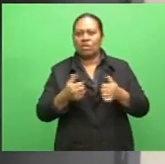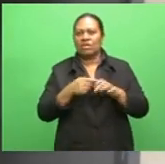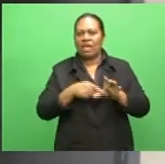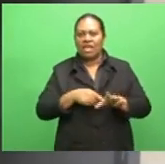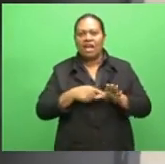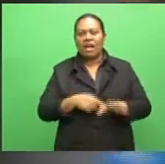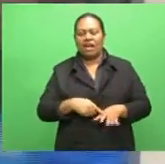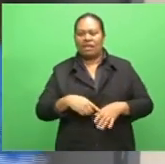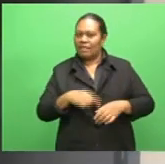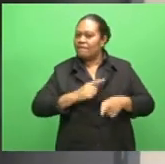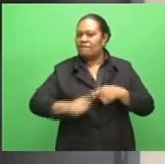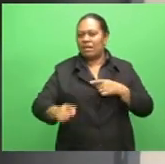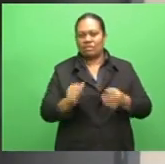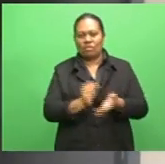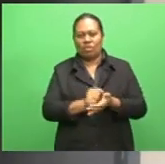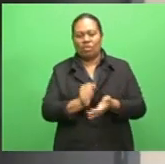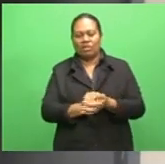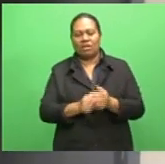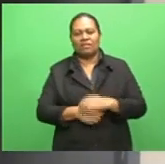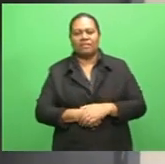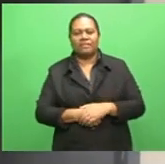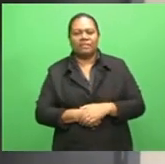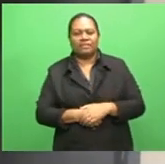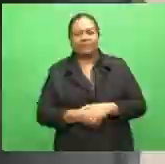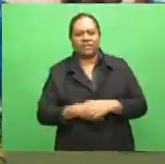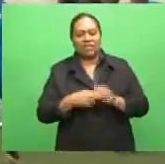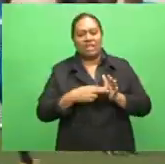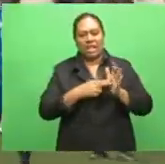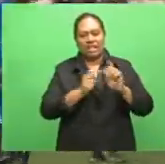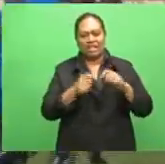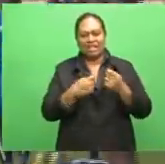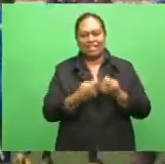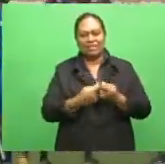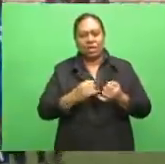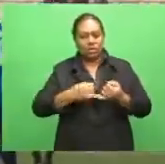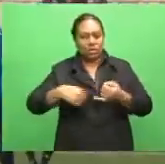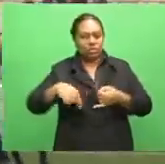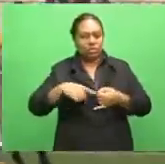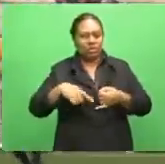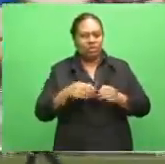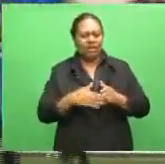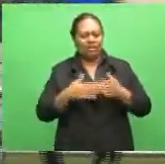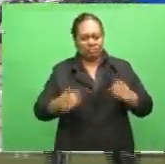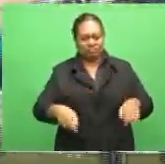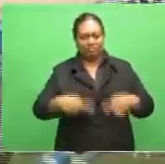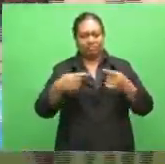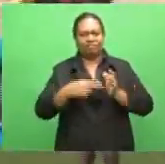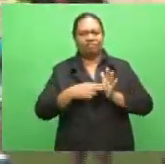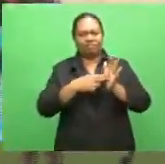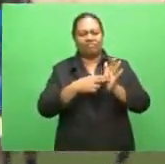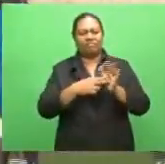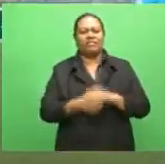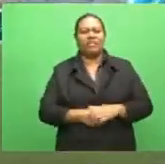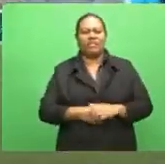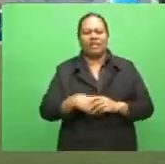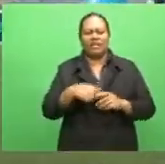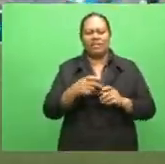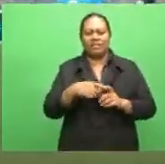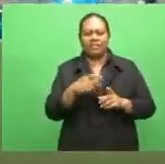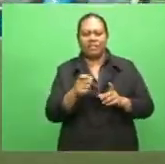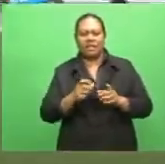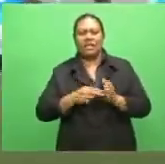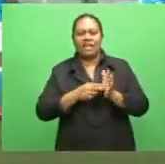really fast, and they're playing fast rugby, the Nandi team. Suva will take on Nandi at Prince Charles Park on Saturday at